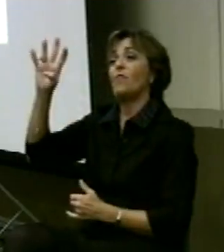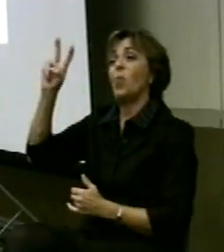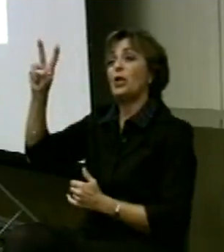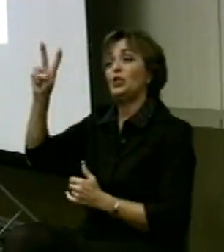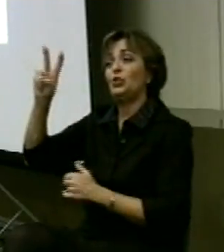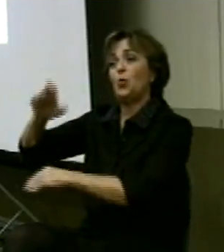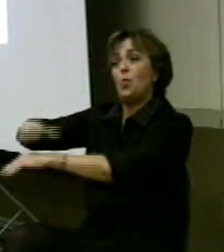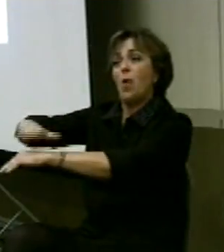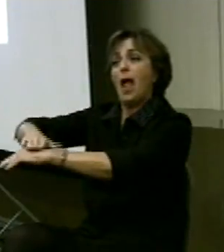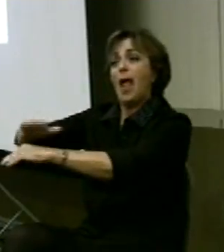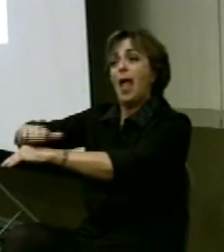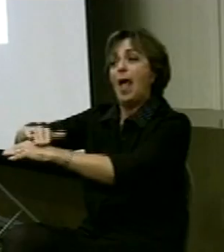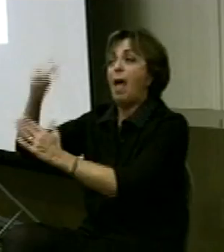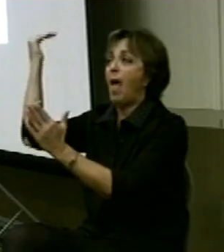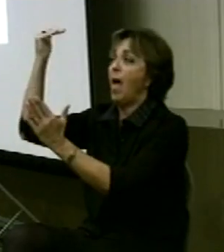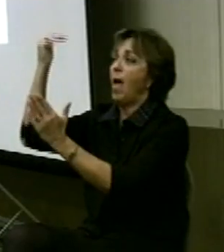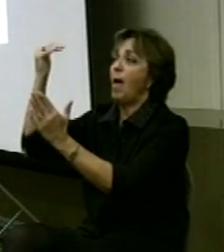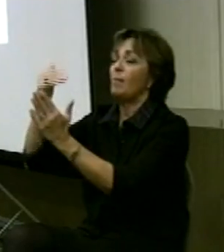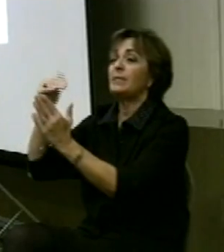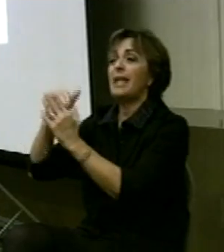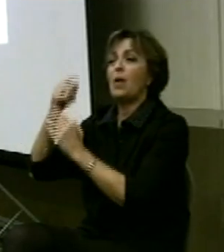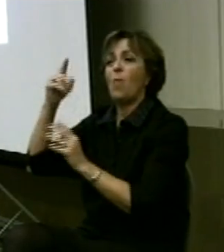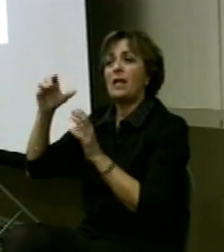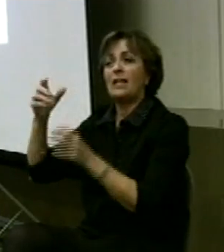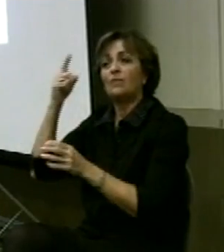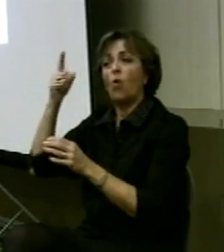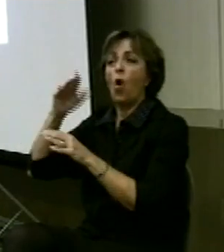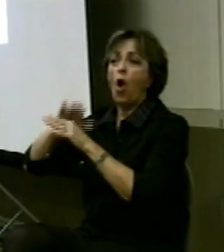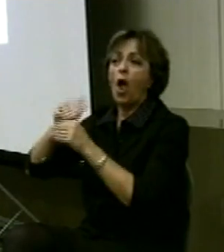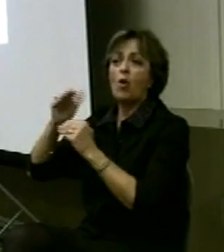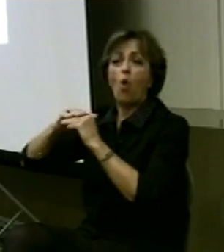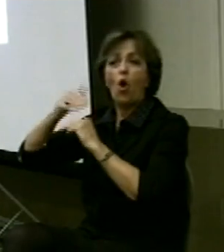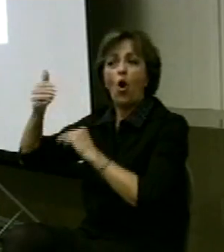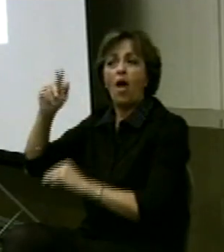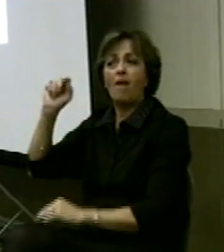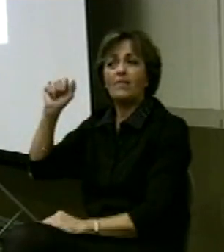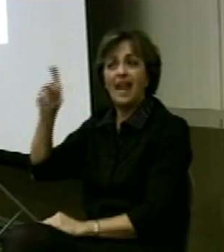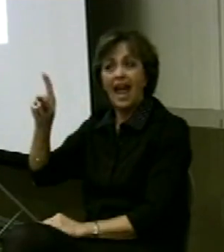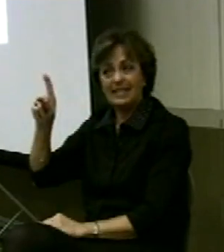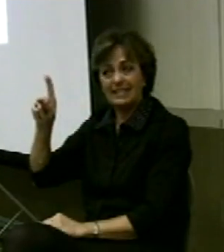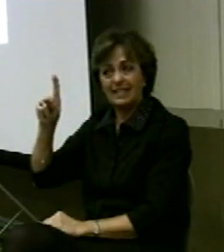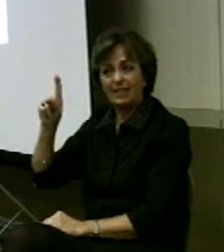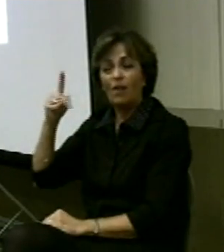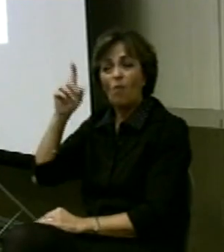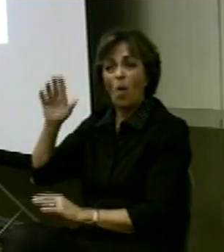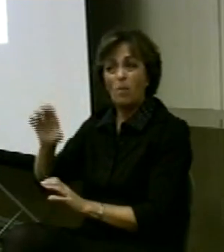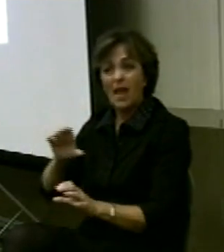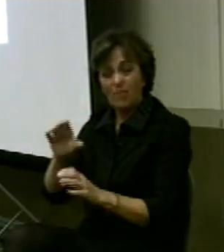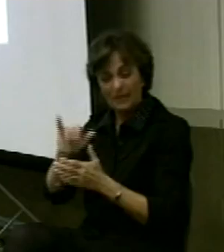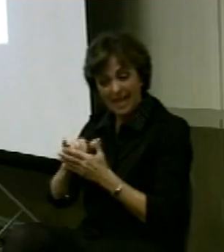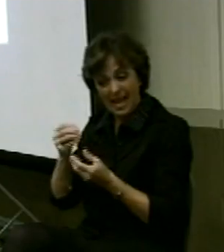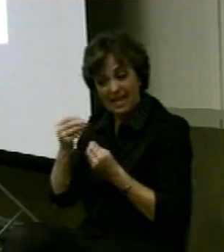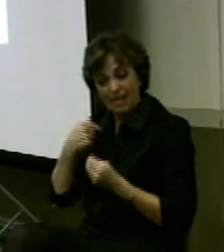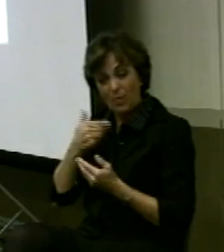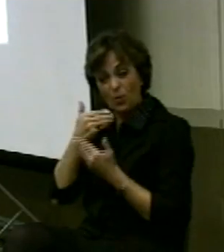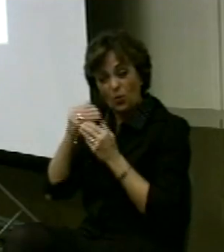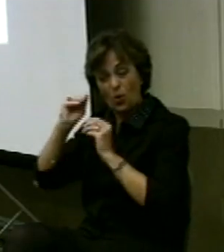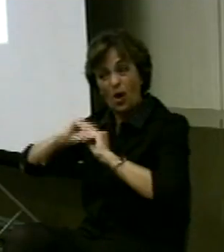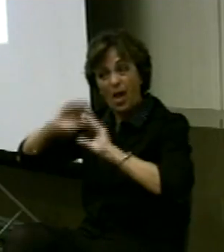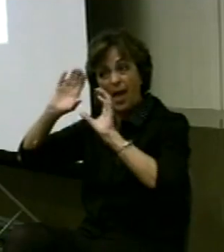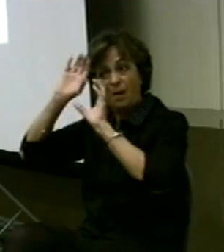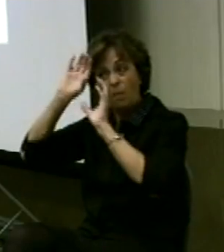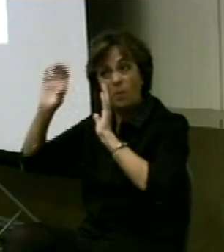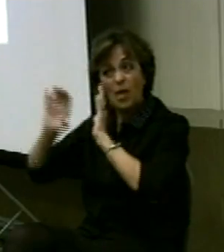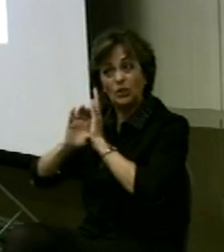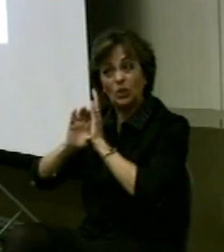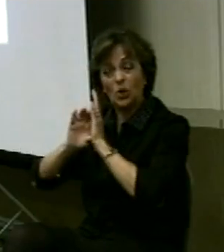in 1 period for on or off task behavior. Does that give me a better picture of how much Jonathan was on or off task during